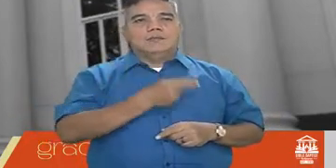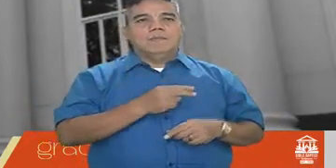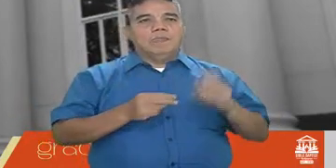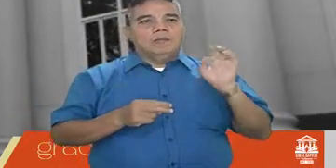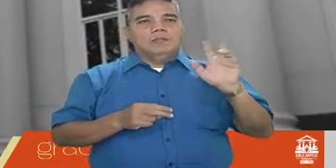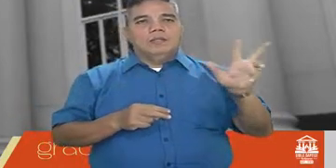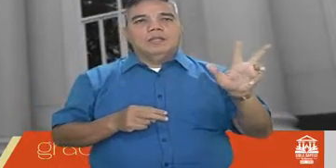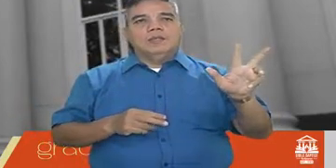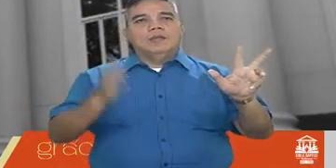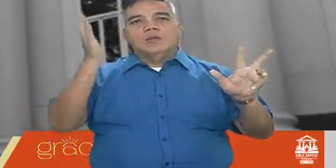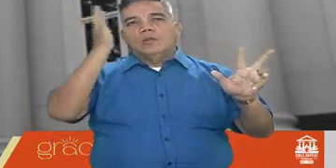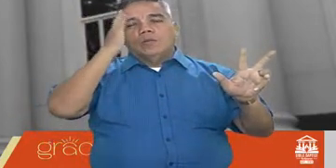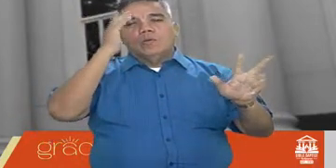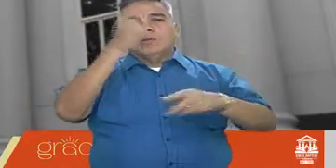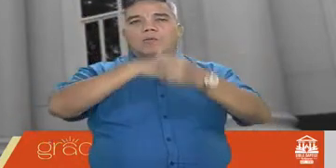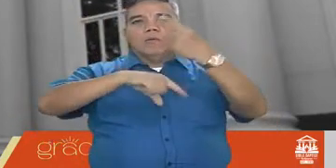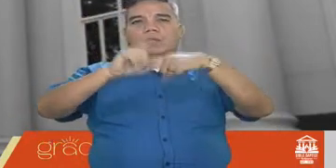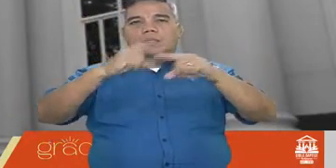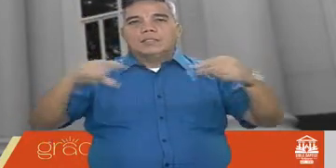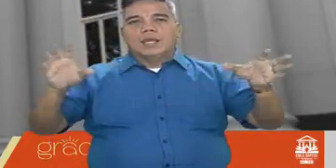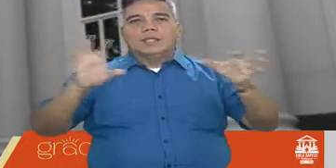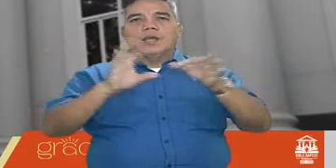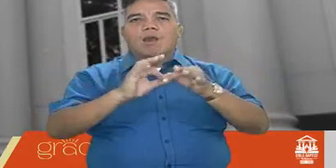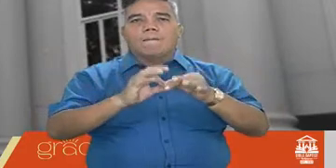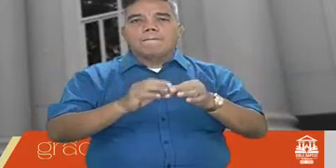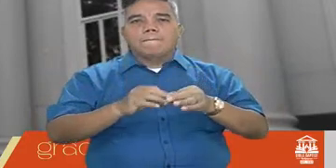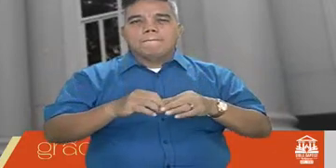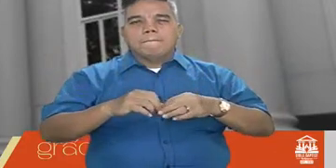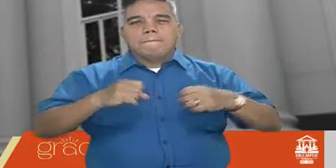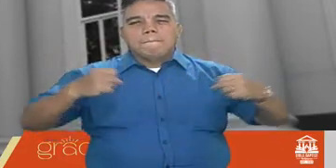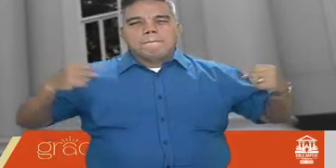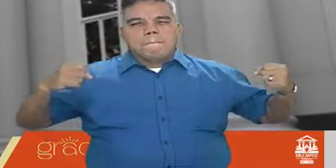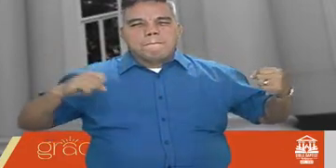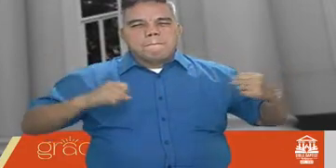three, know the warning signs of bitterness.